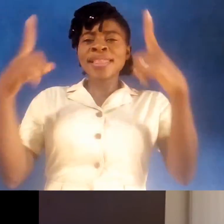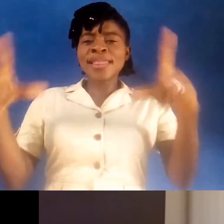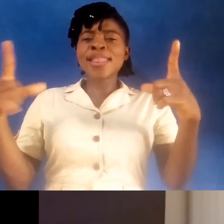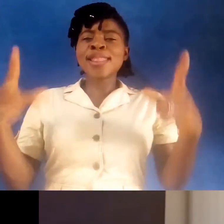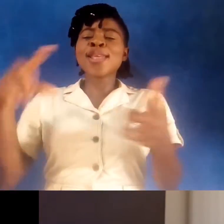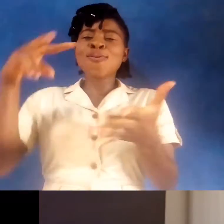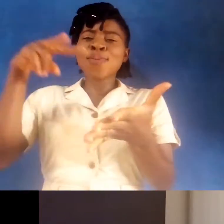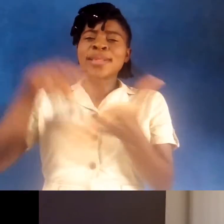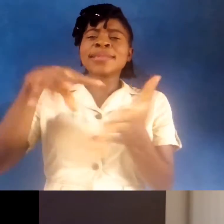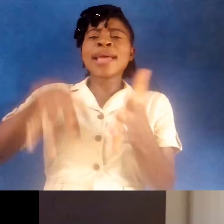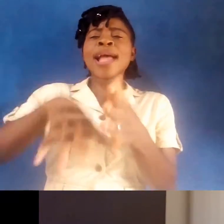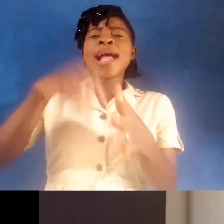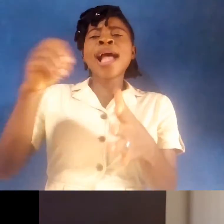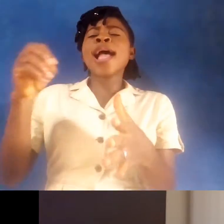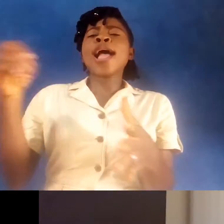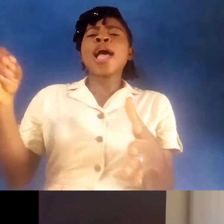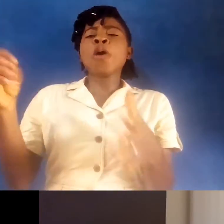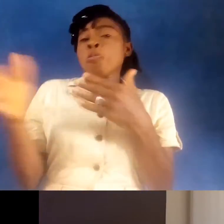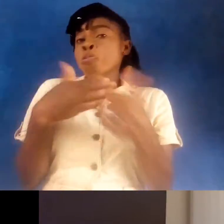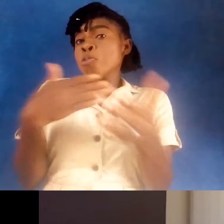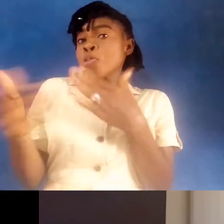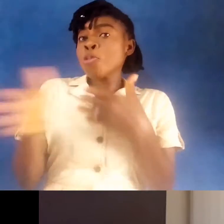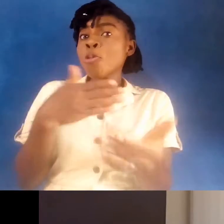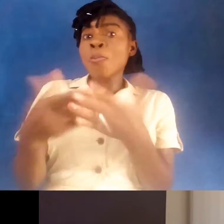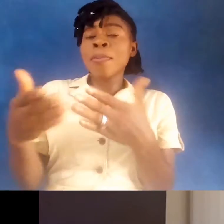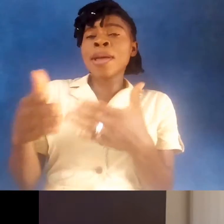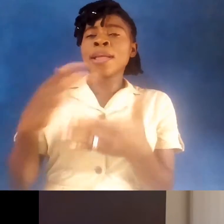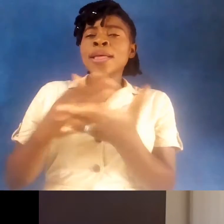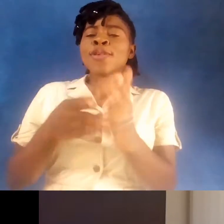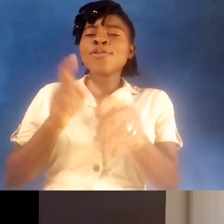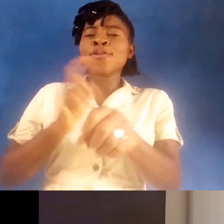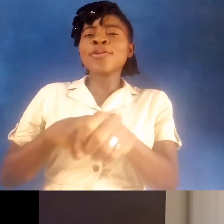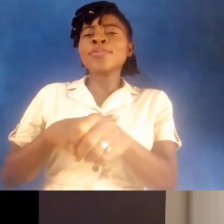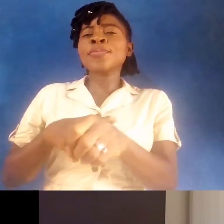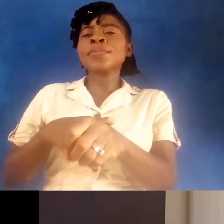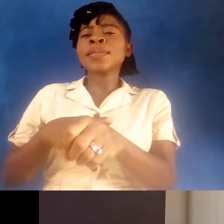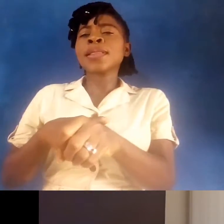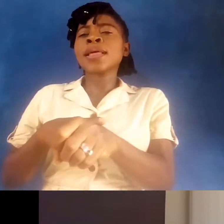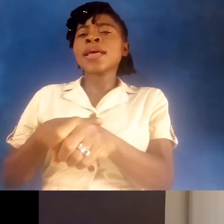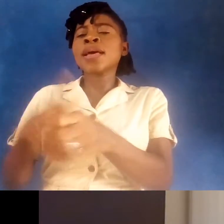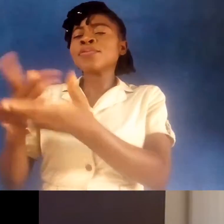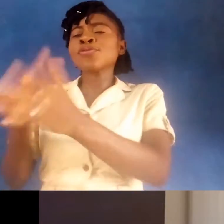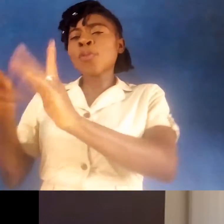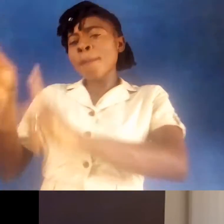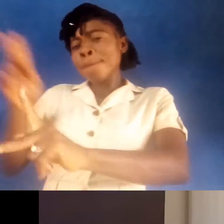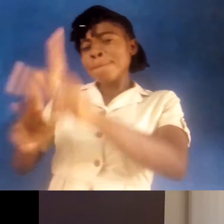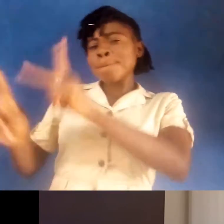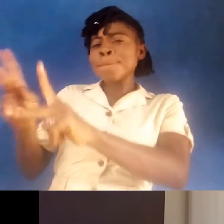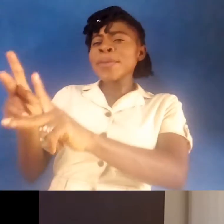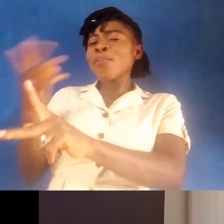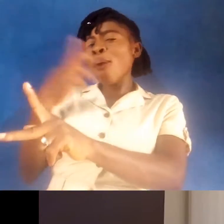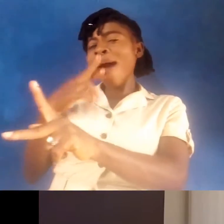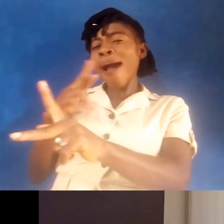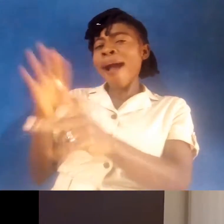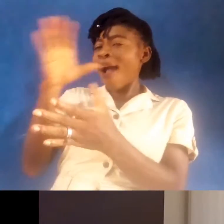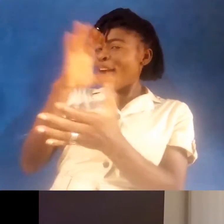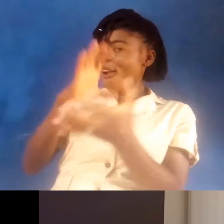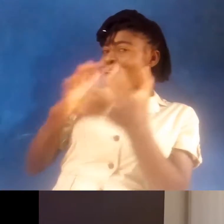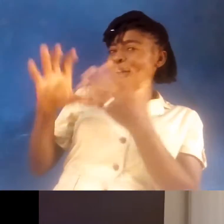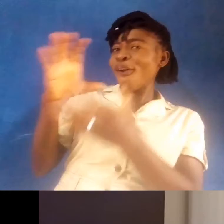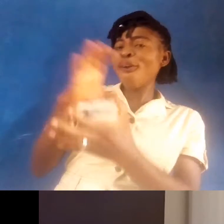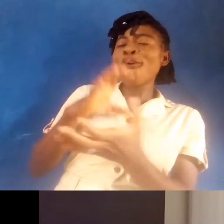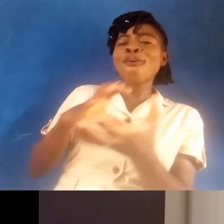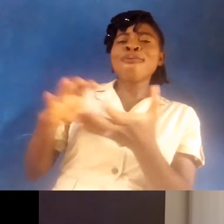it is a little bit confusing sometimes to some people. So today,